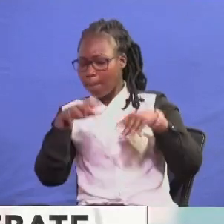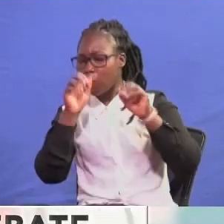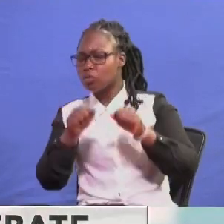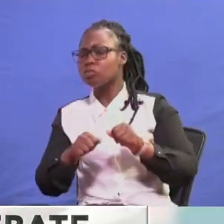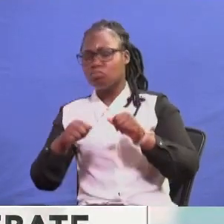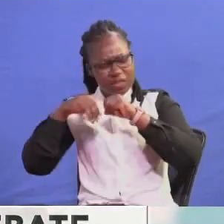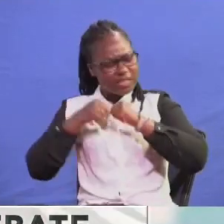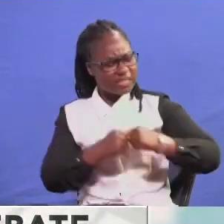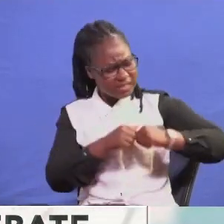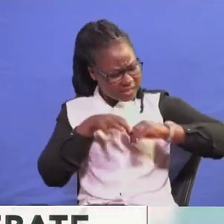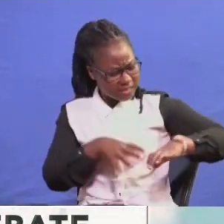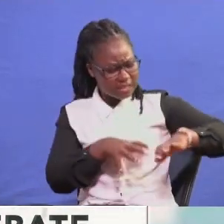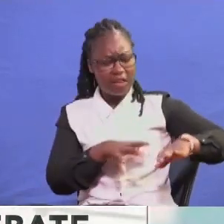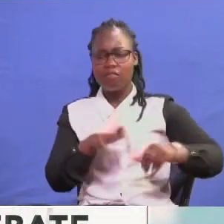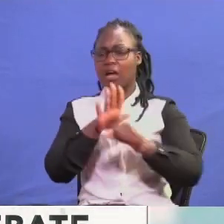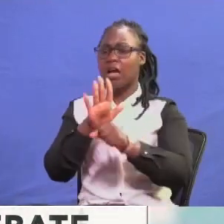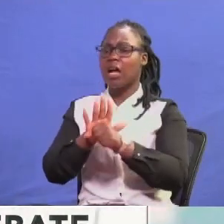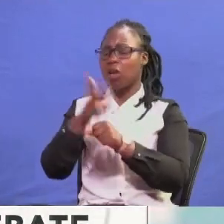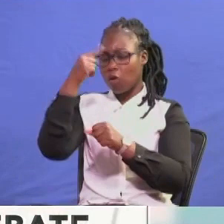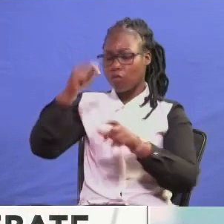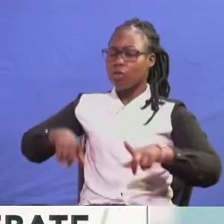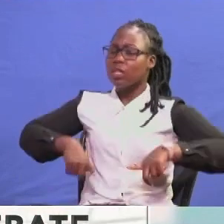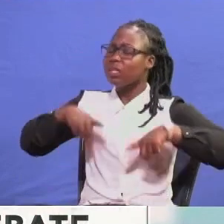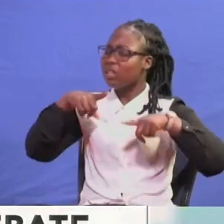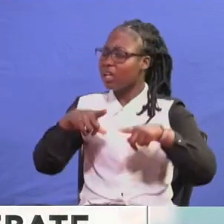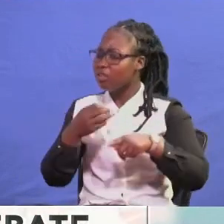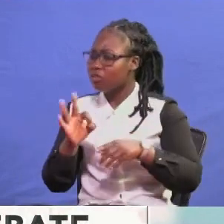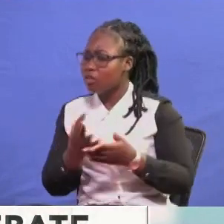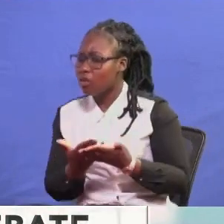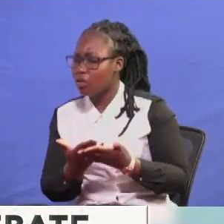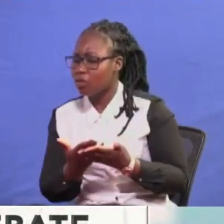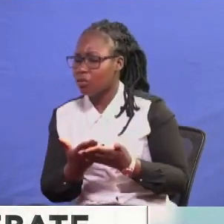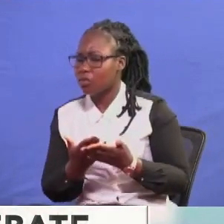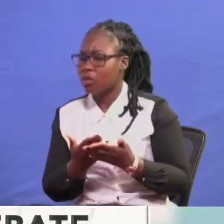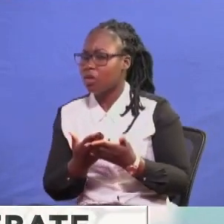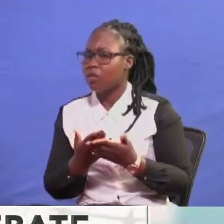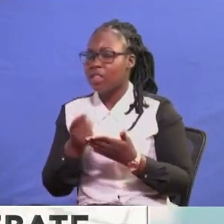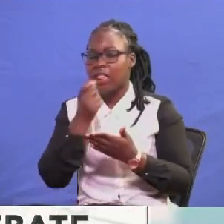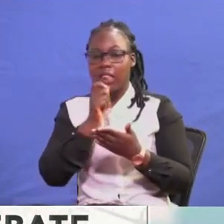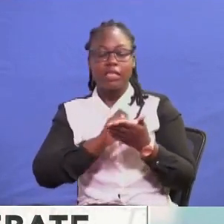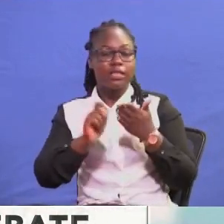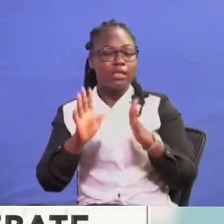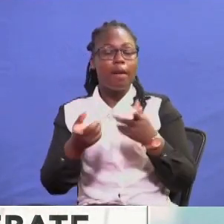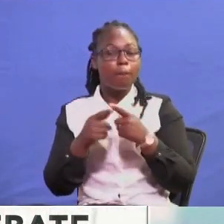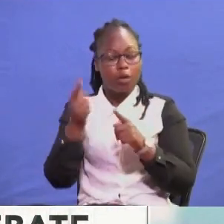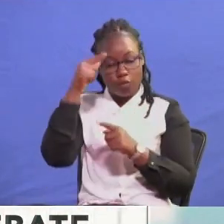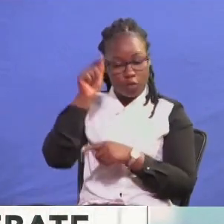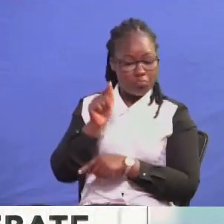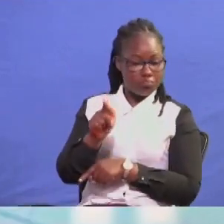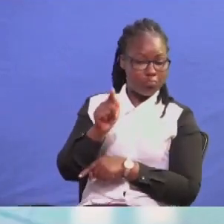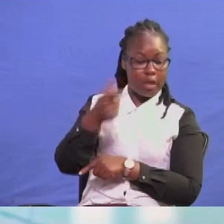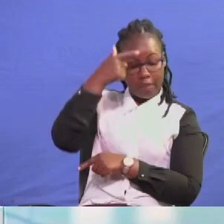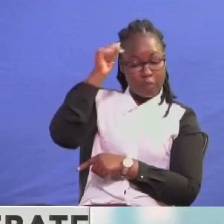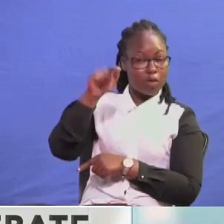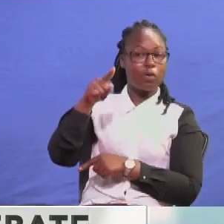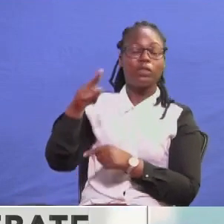to facilitate the life of even one cabinet secretary. But for him, because he's a party leader